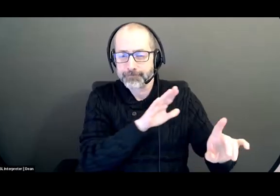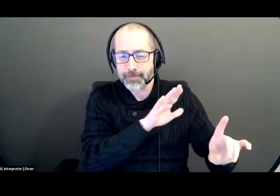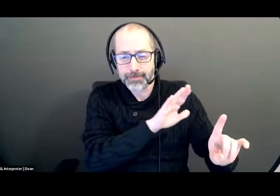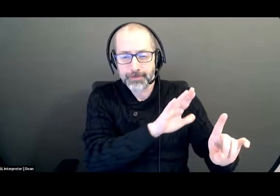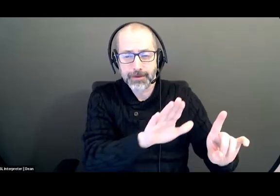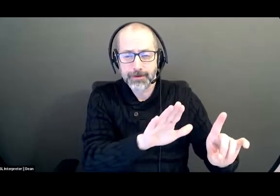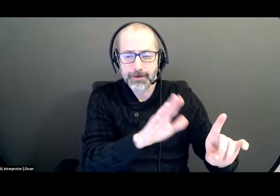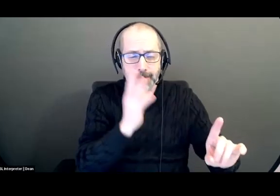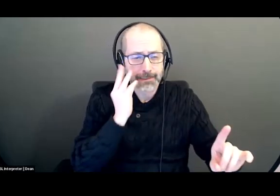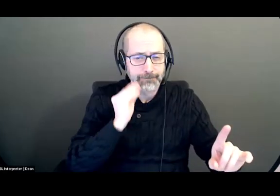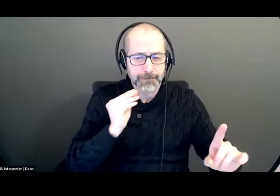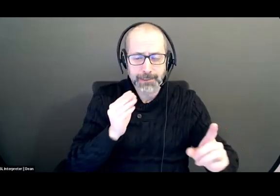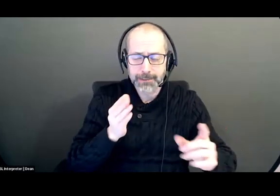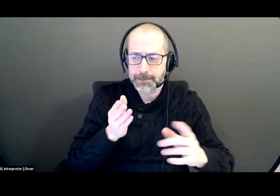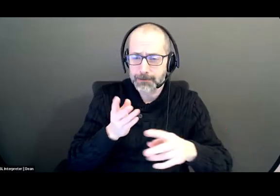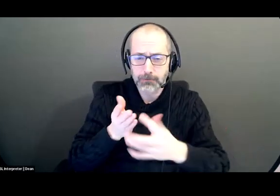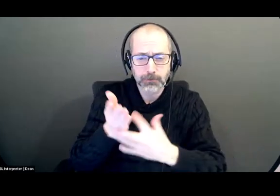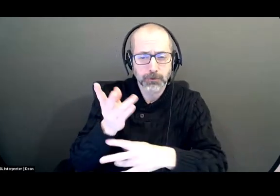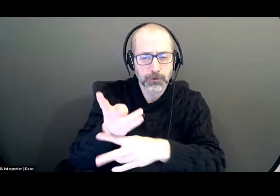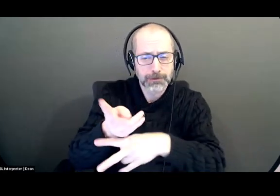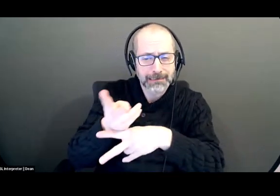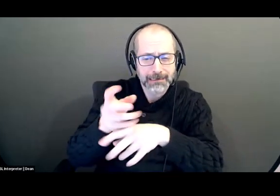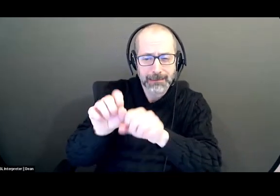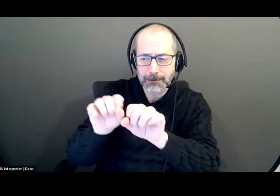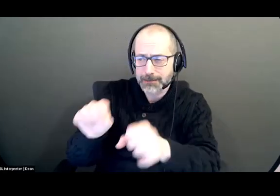to help shape the conversation moving forward.